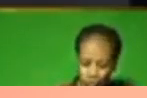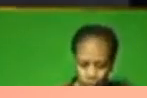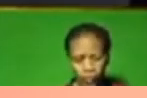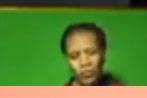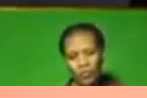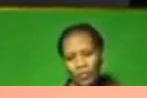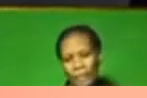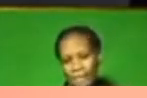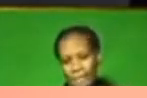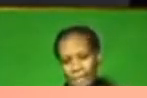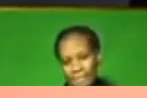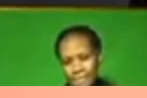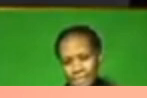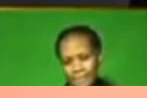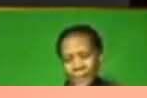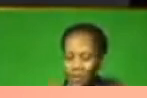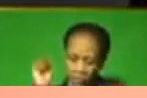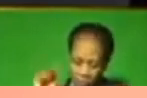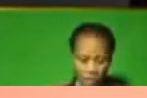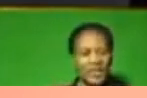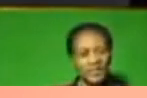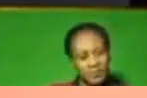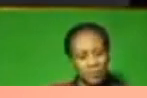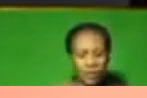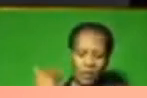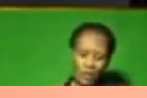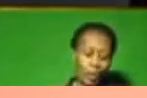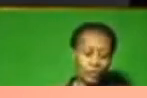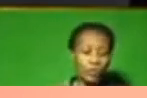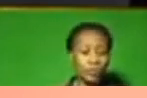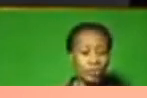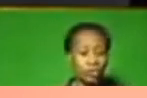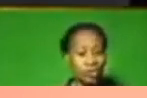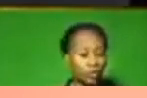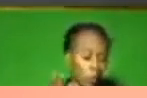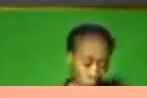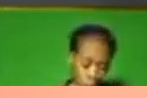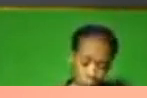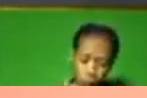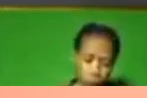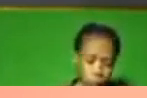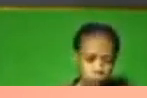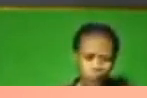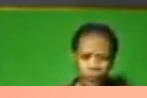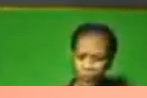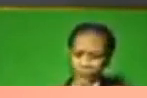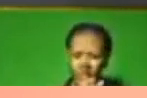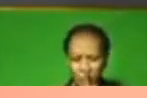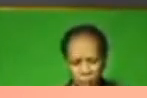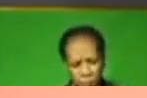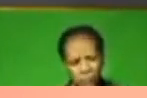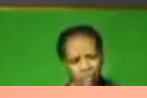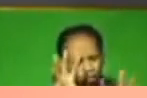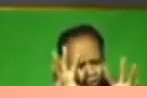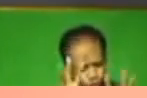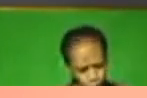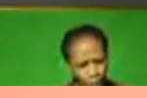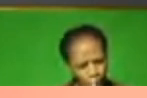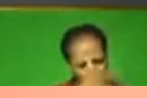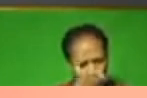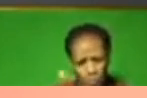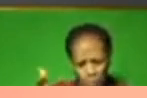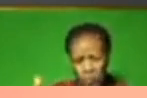resolution. Yes, we continue to work to silence the guns on our